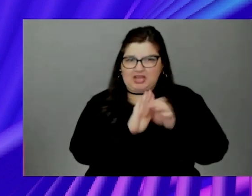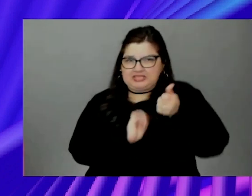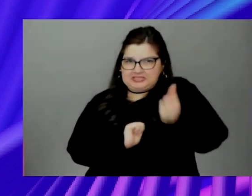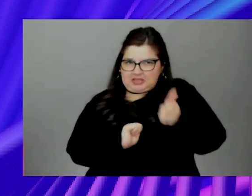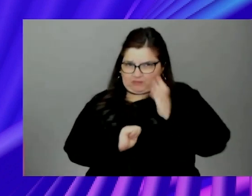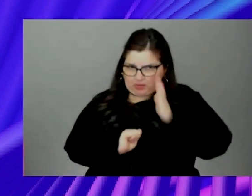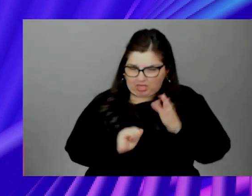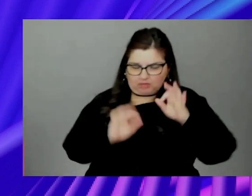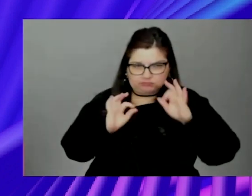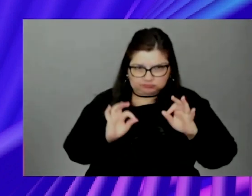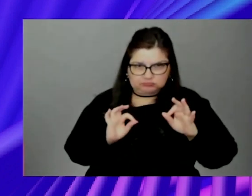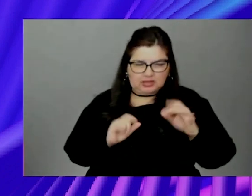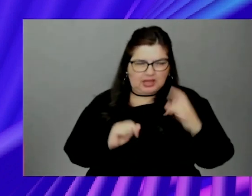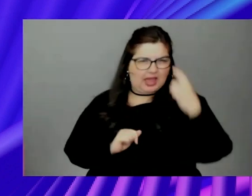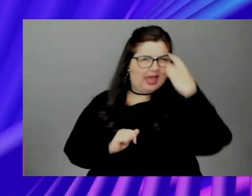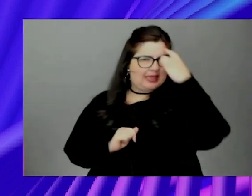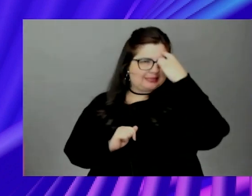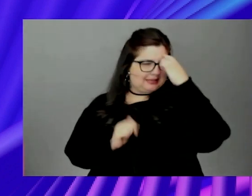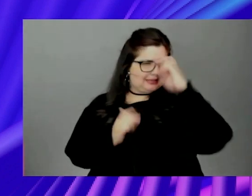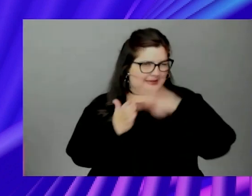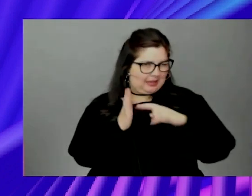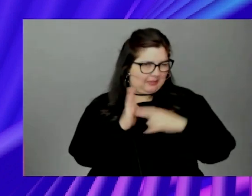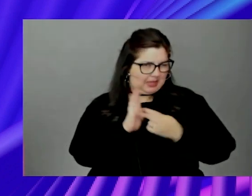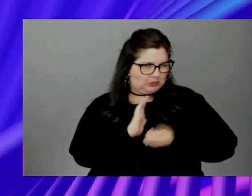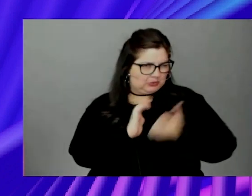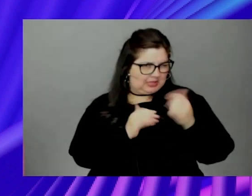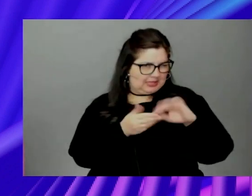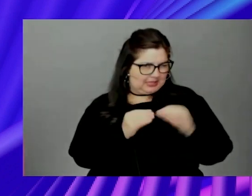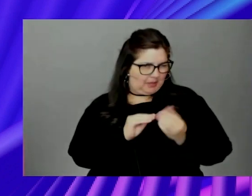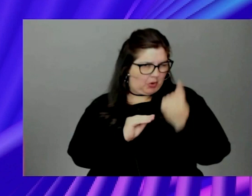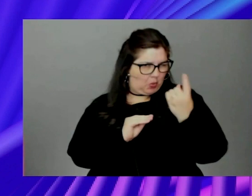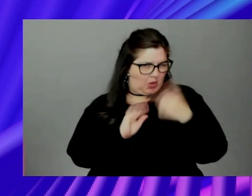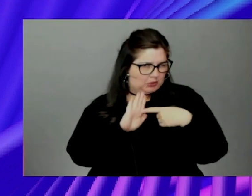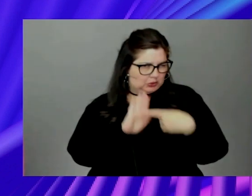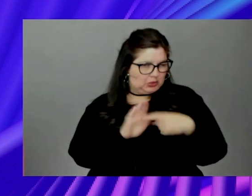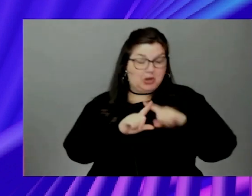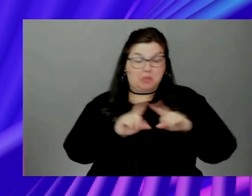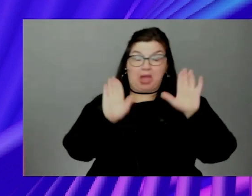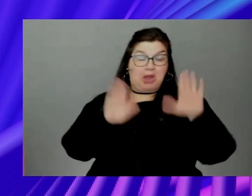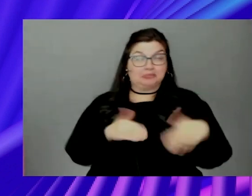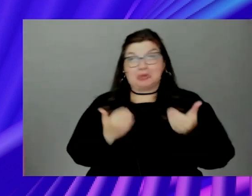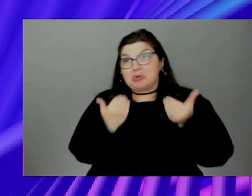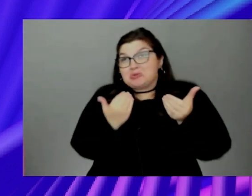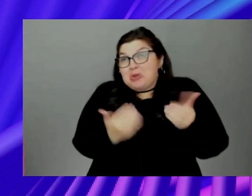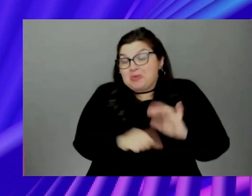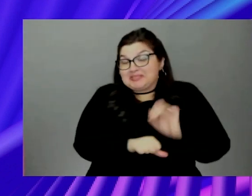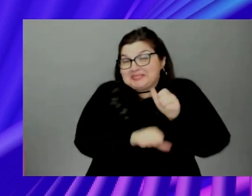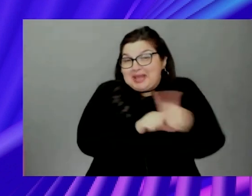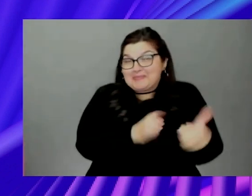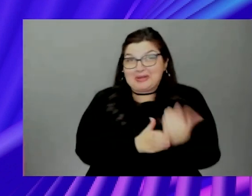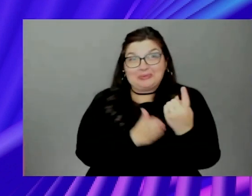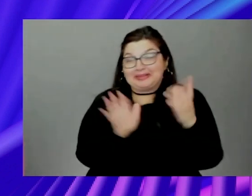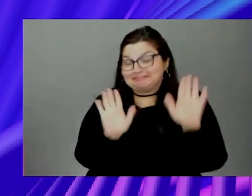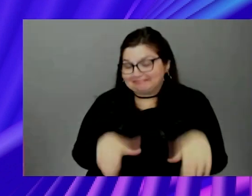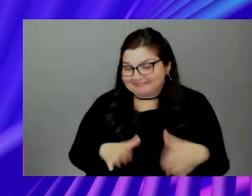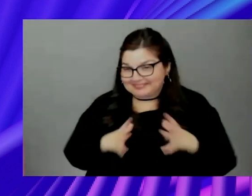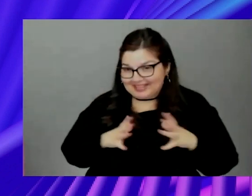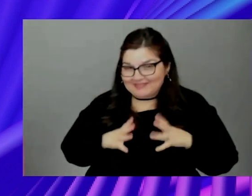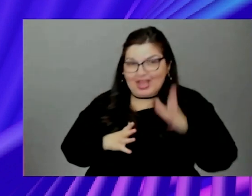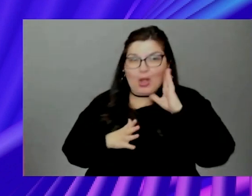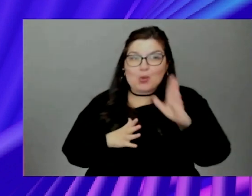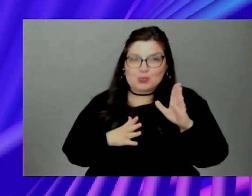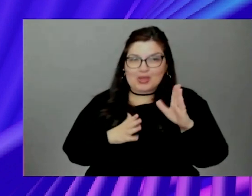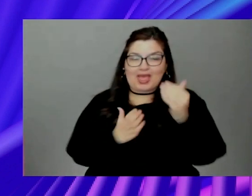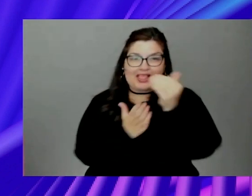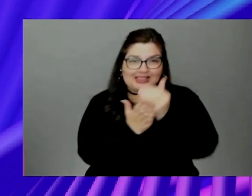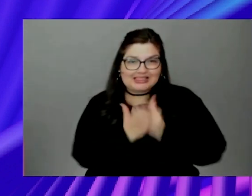I think I meant to delete number 1 to show you, but we'll just create a brand new one, right? But so this is going to list my existing deployments if I want to